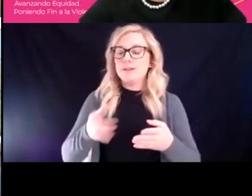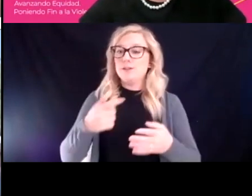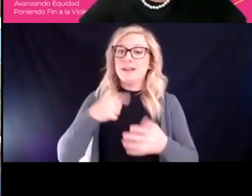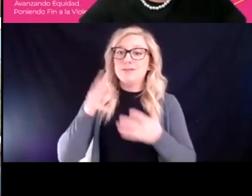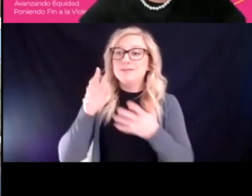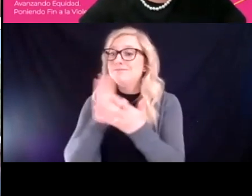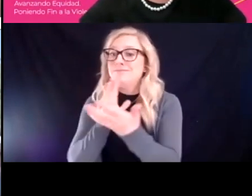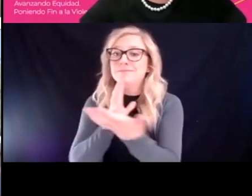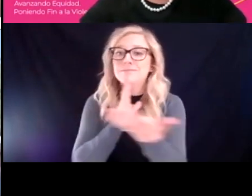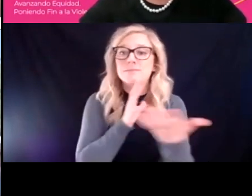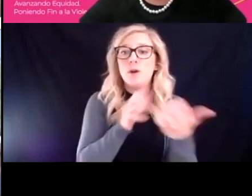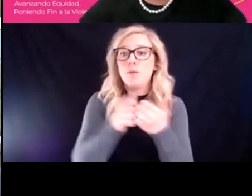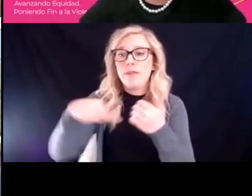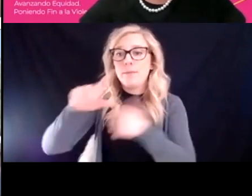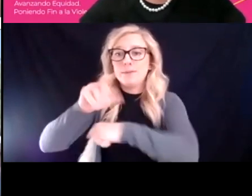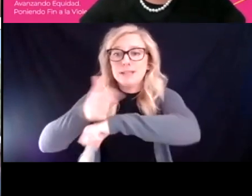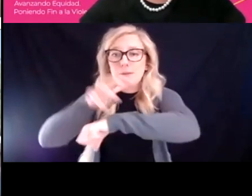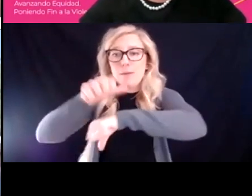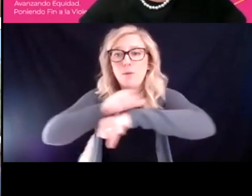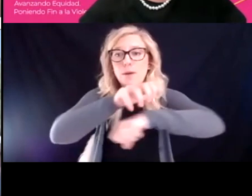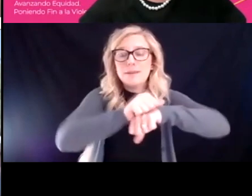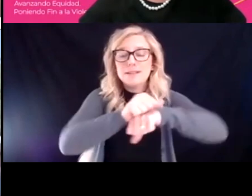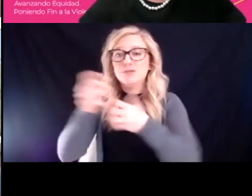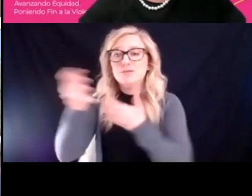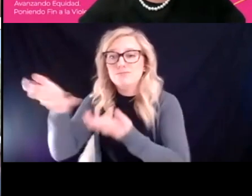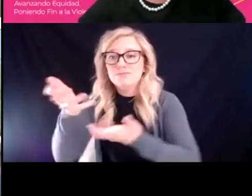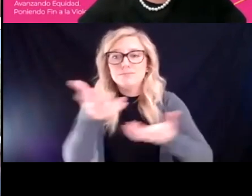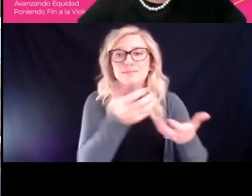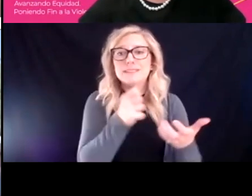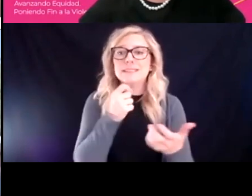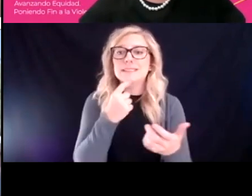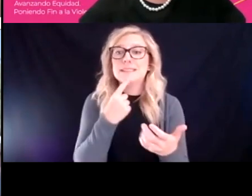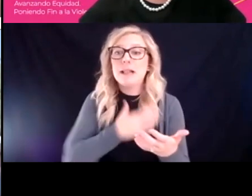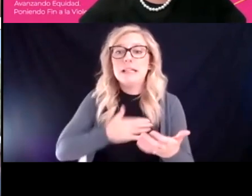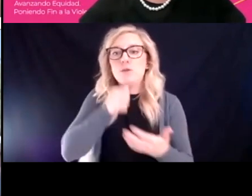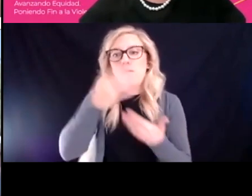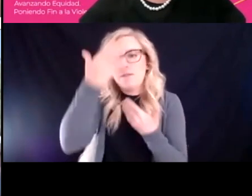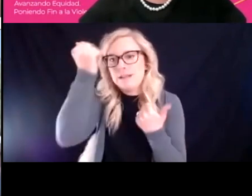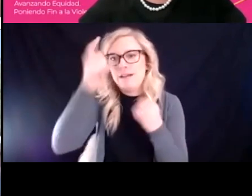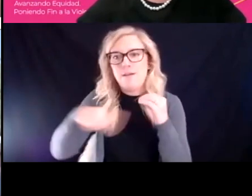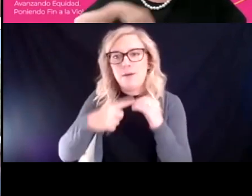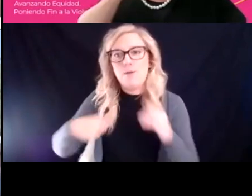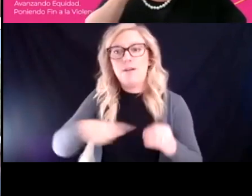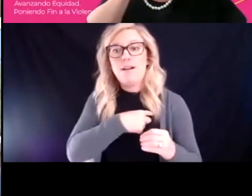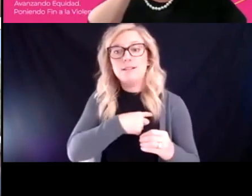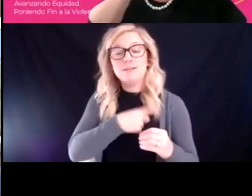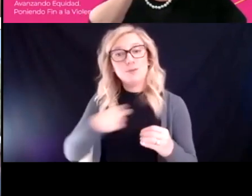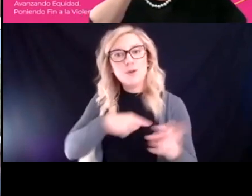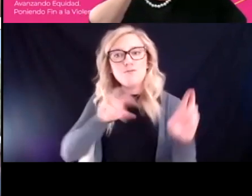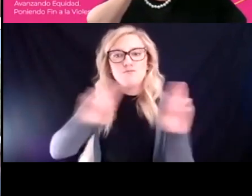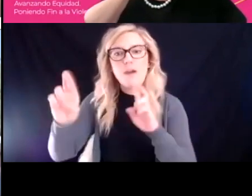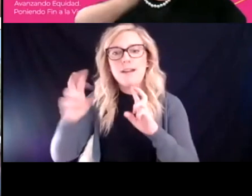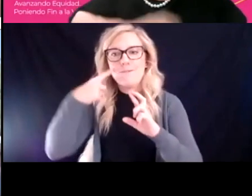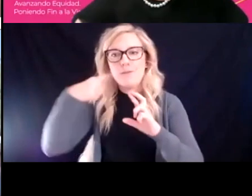them. I'd make appointments with them. I would say, please don't forget about us. We are ready to do this work.